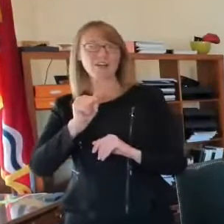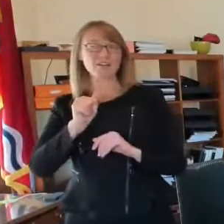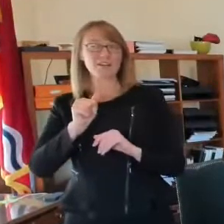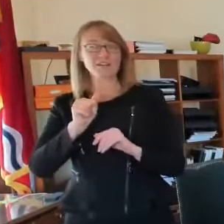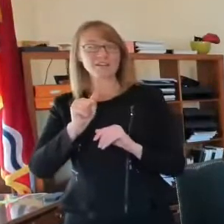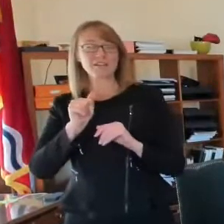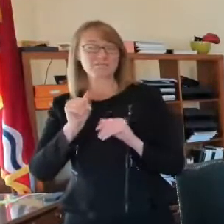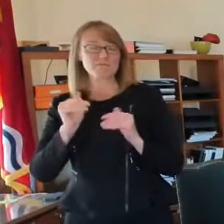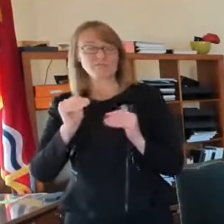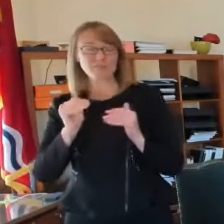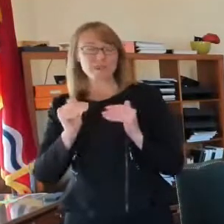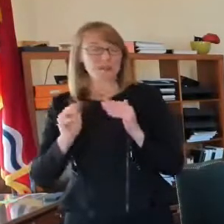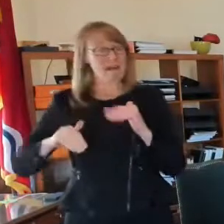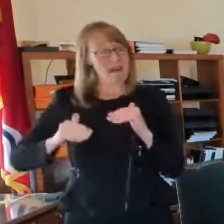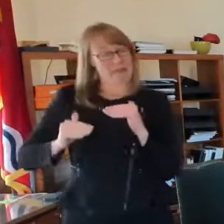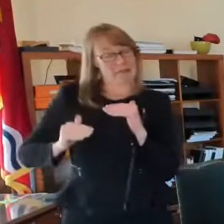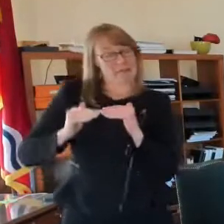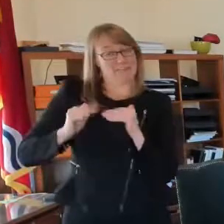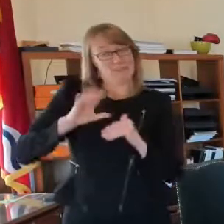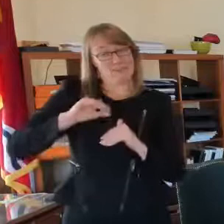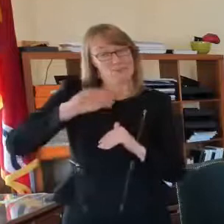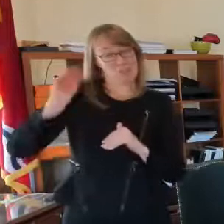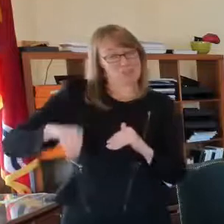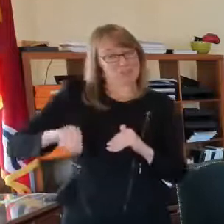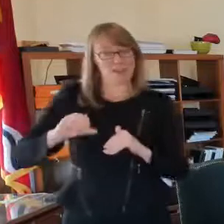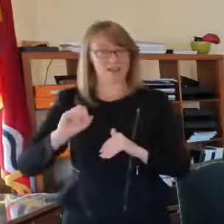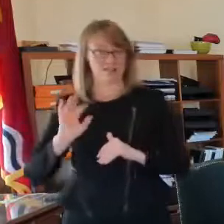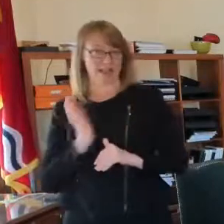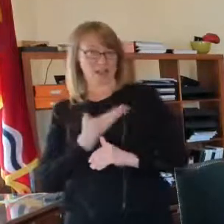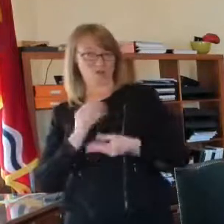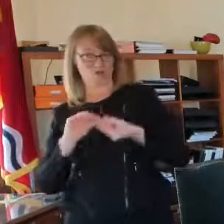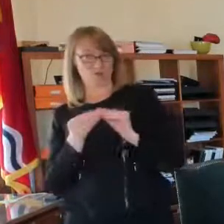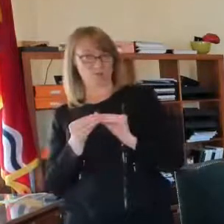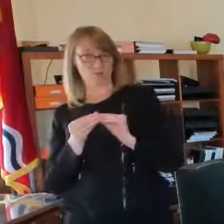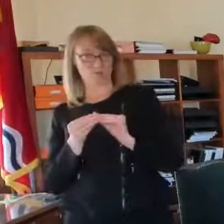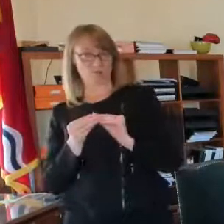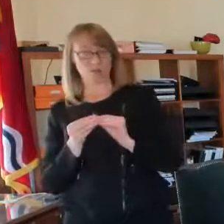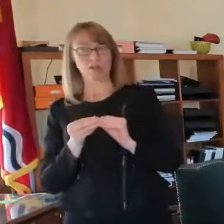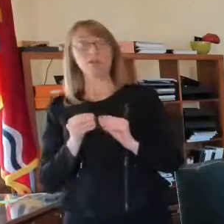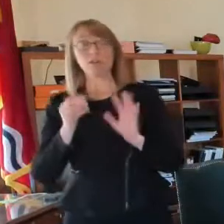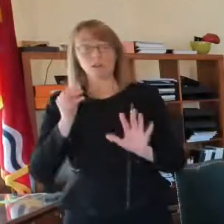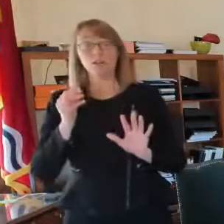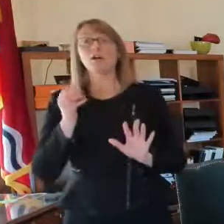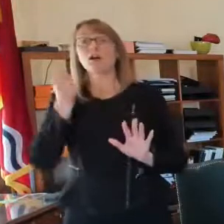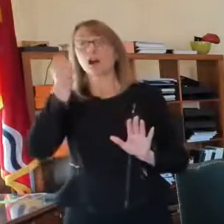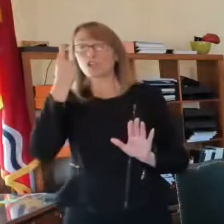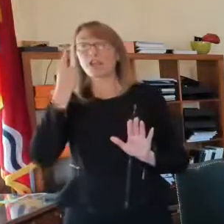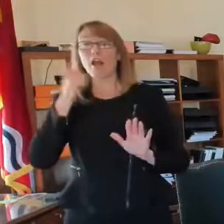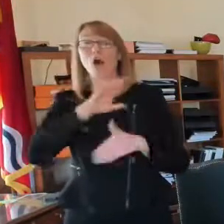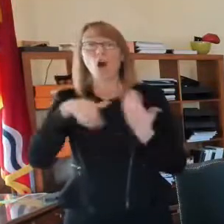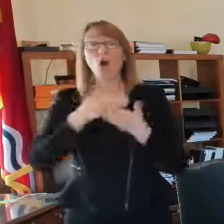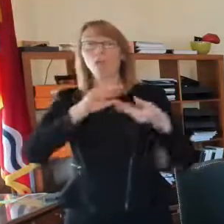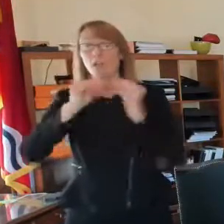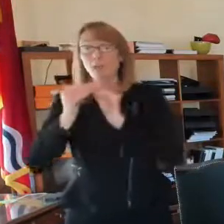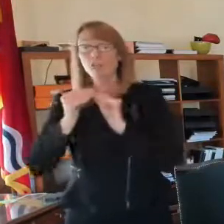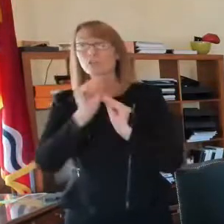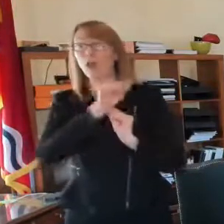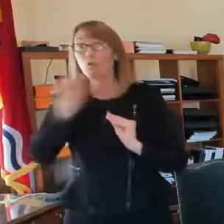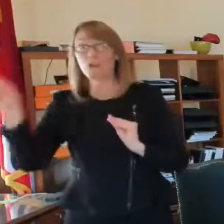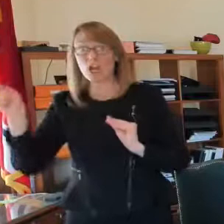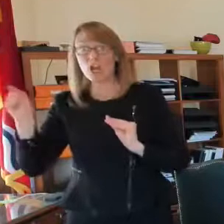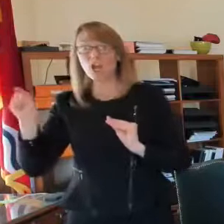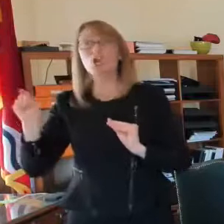Louis. And all of those numbers, I do want to say, all of those numbers are too high. But the city of St.